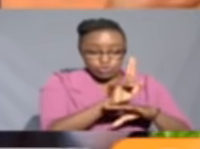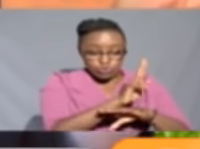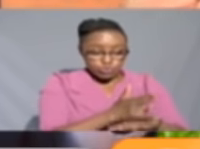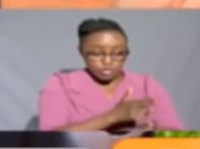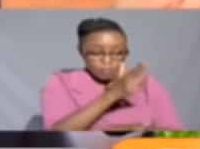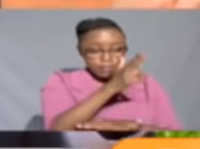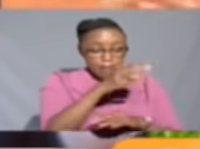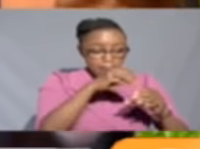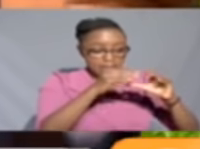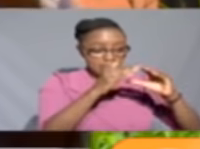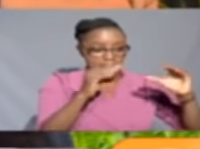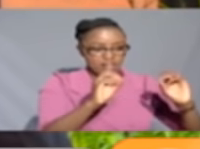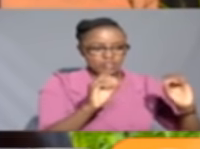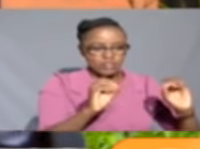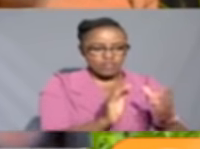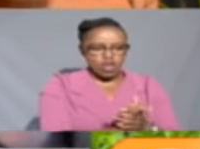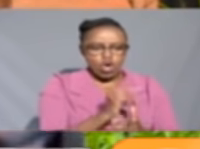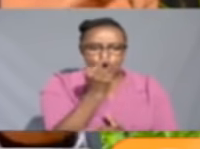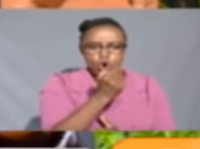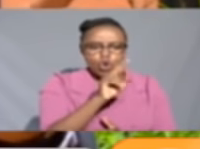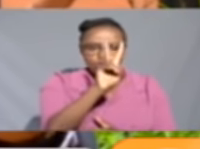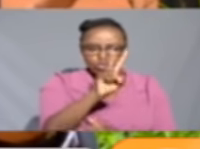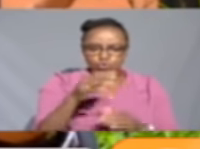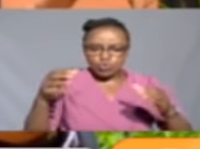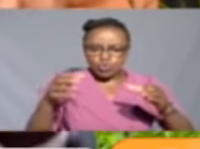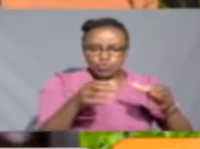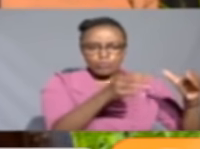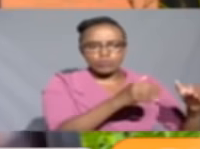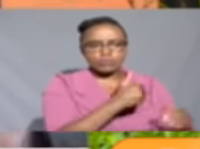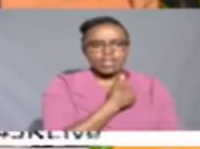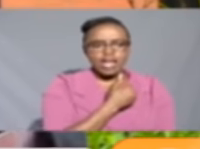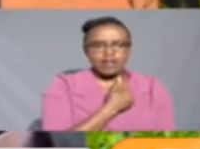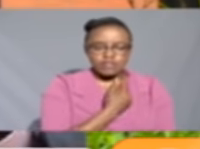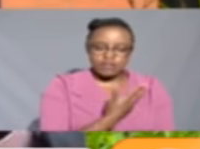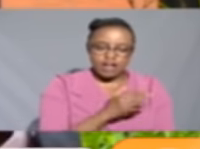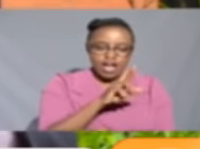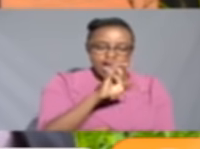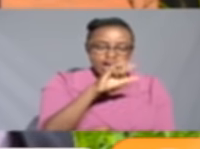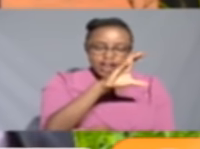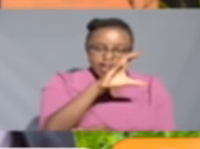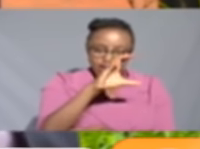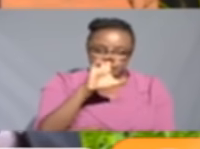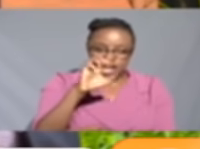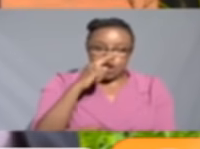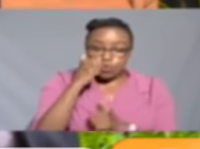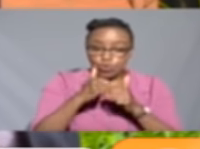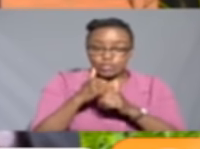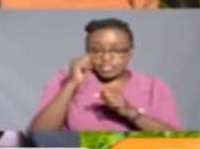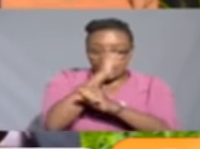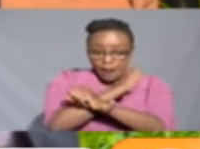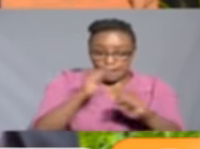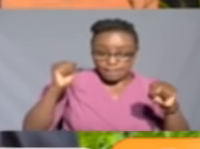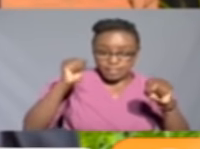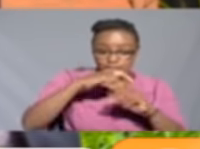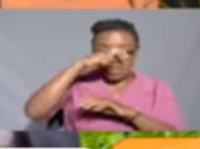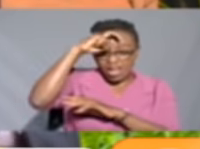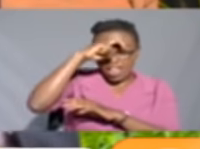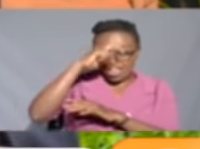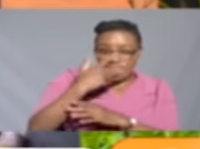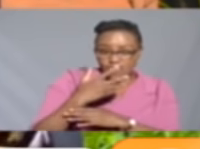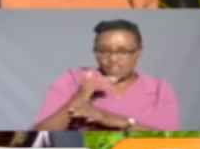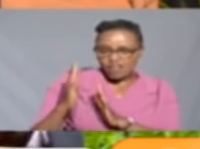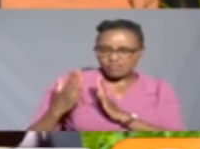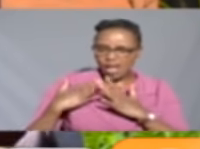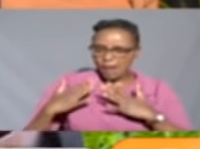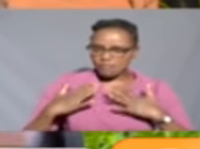explosives into the house. That only 2 groups has. The Wrecker Squad, which is the presidential elite, you know,